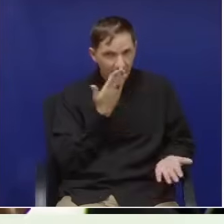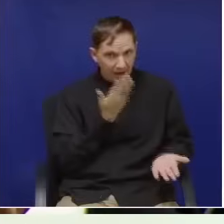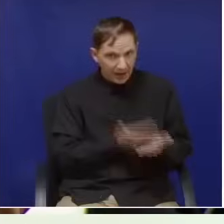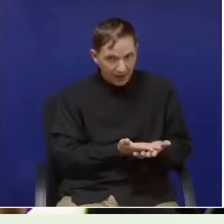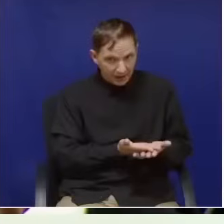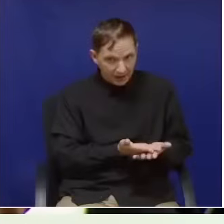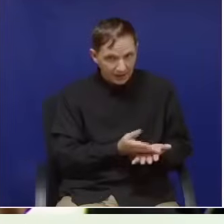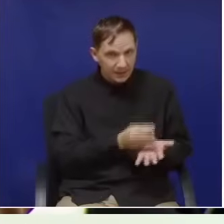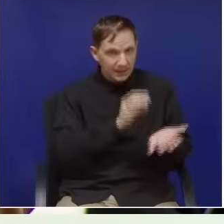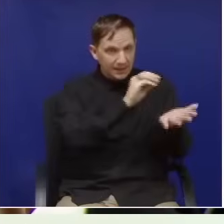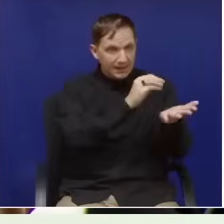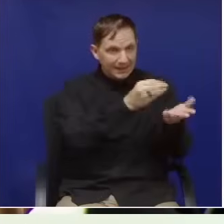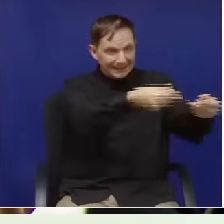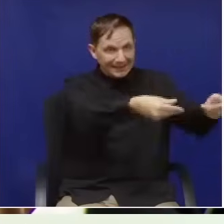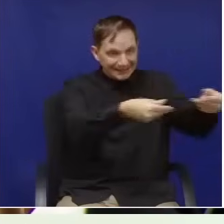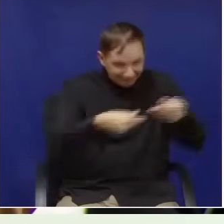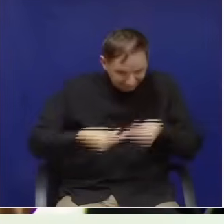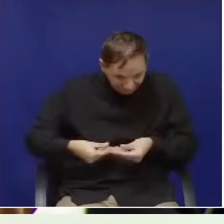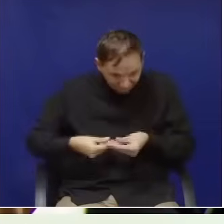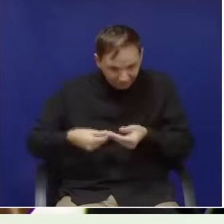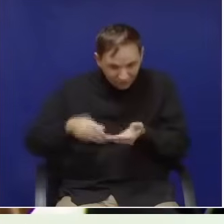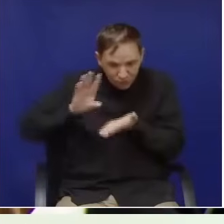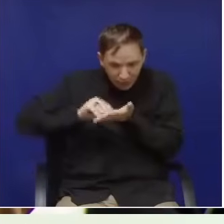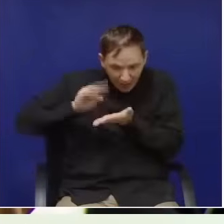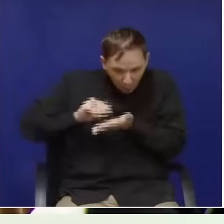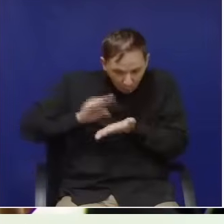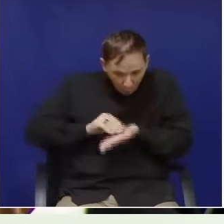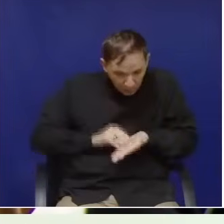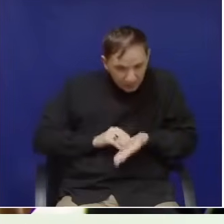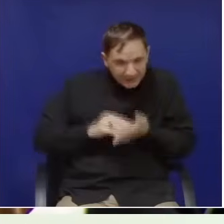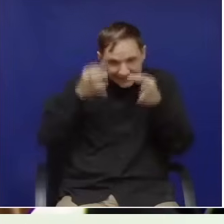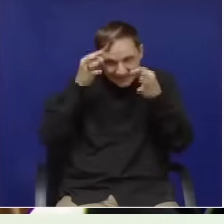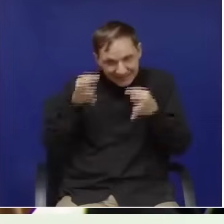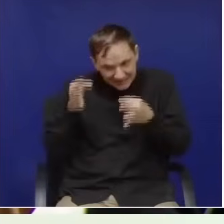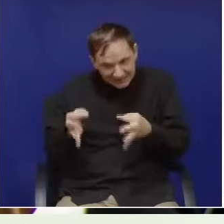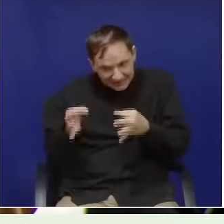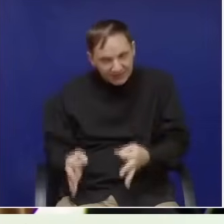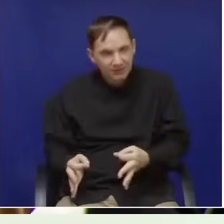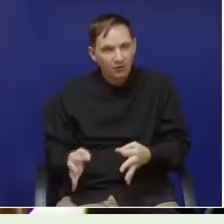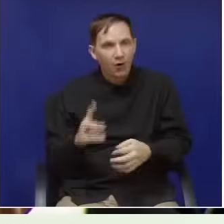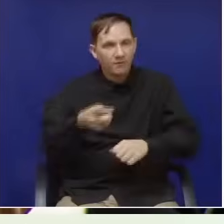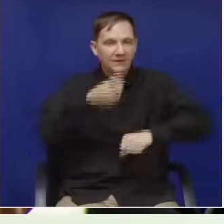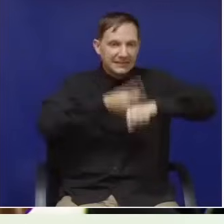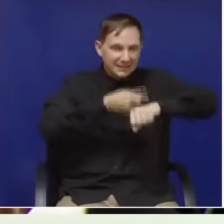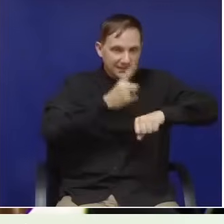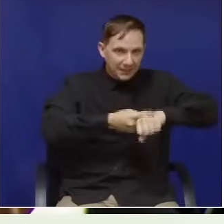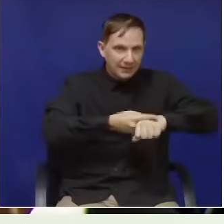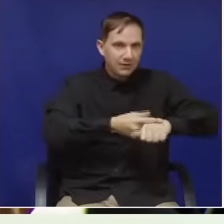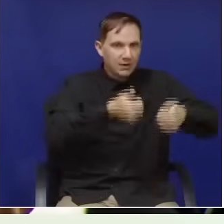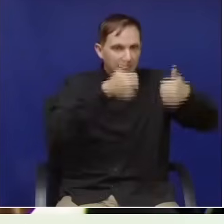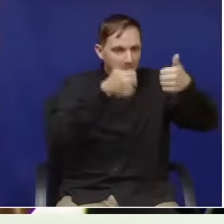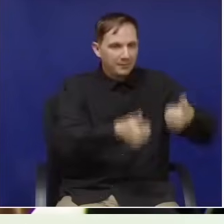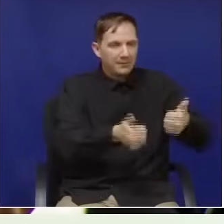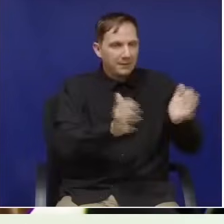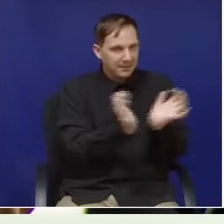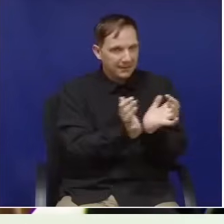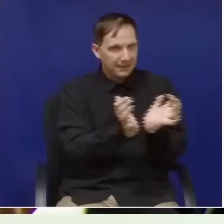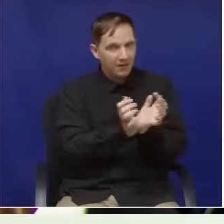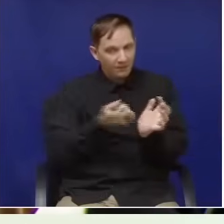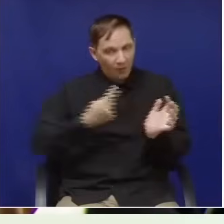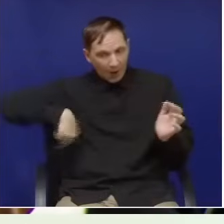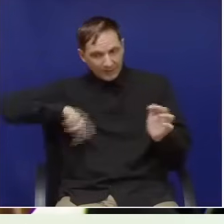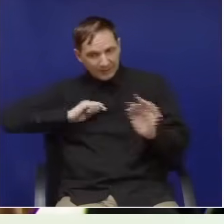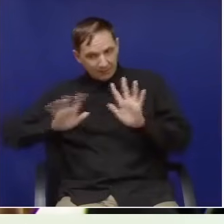or to provide the record of decision of the disciplinary hearings for us and South Africans to